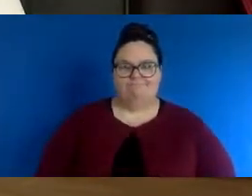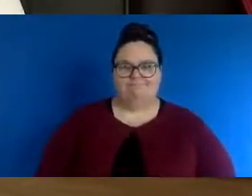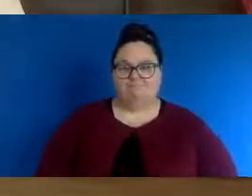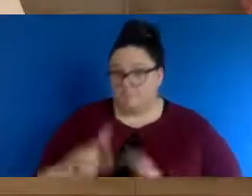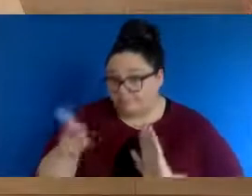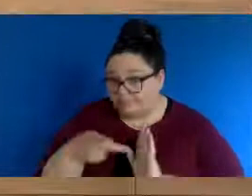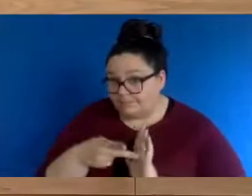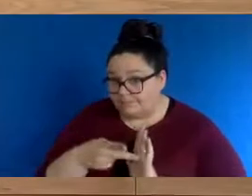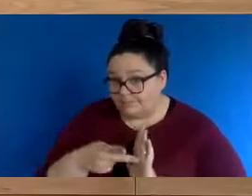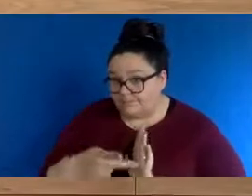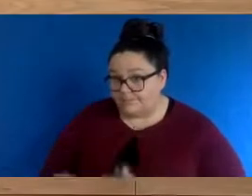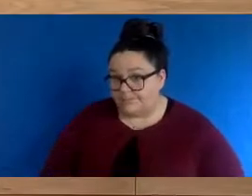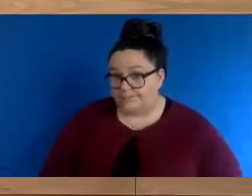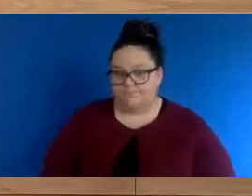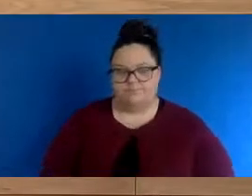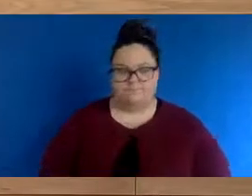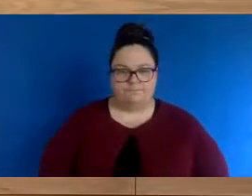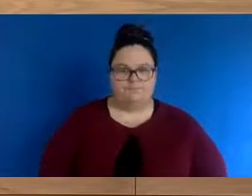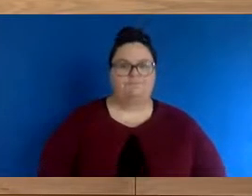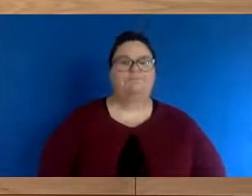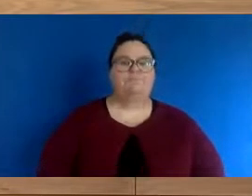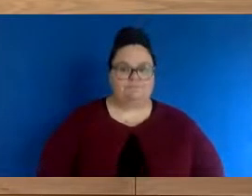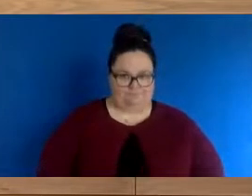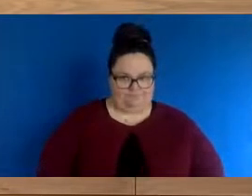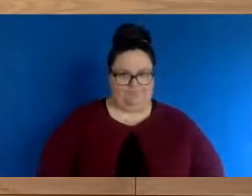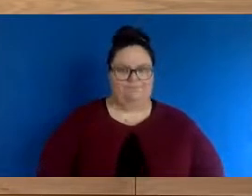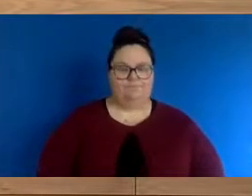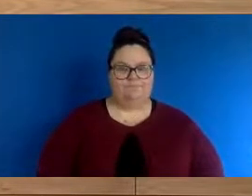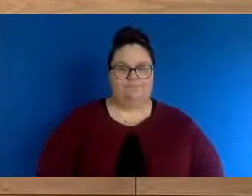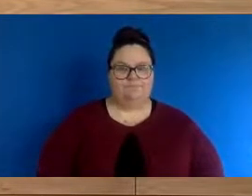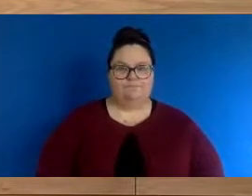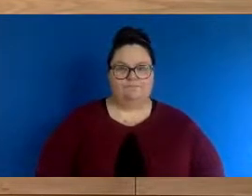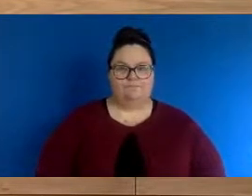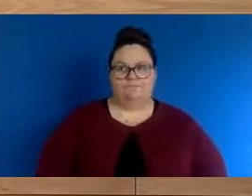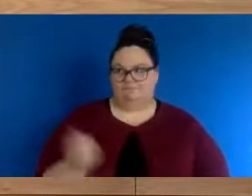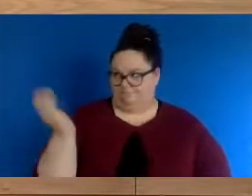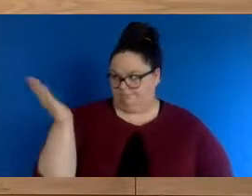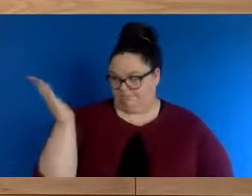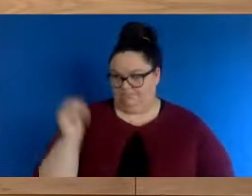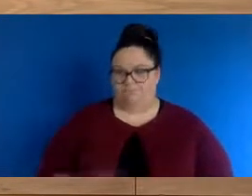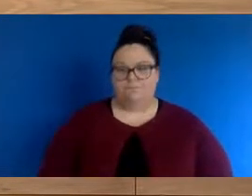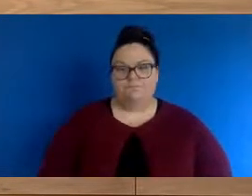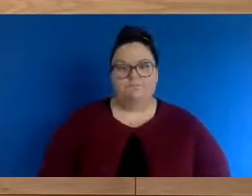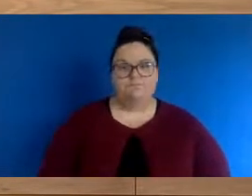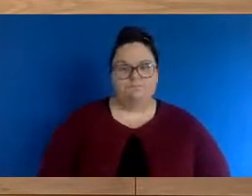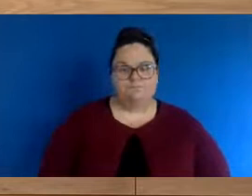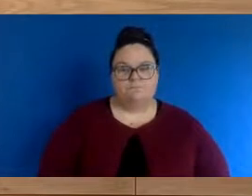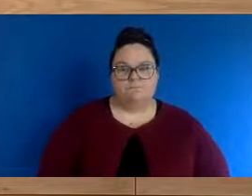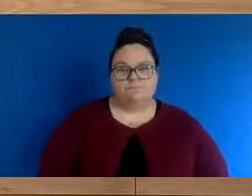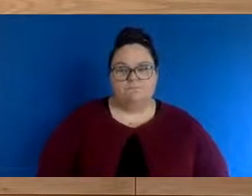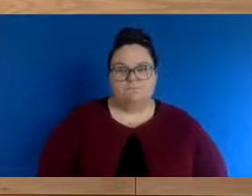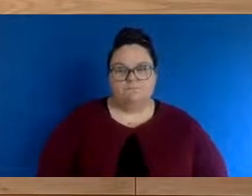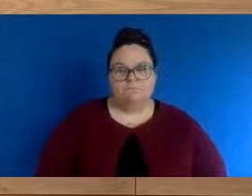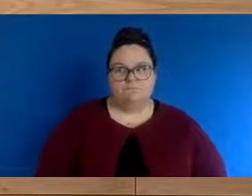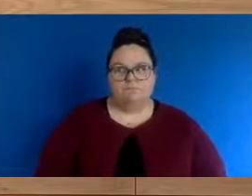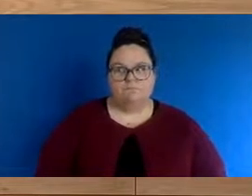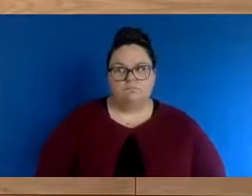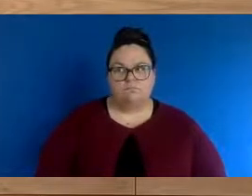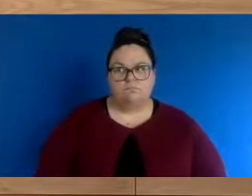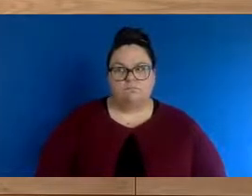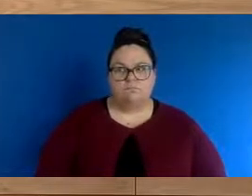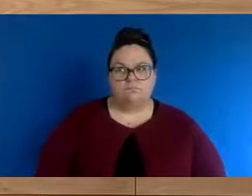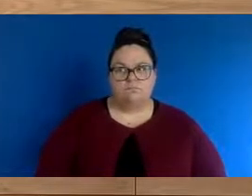follow-up? I do. Thank you, Bruce. Also for Dr. Russell. So I guess, is there potential